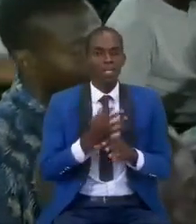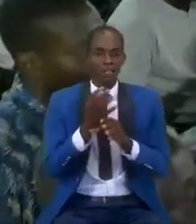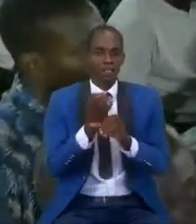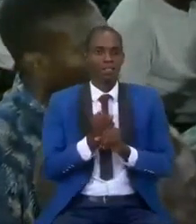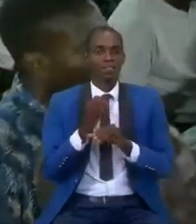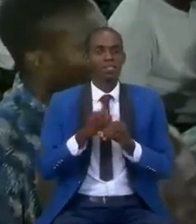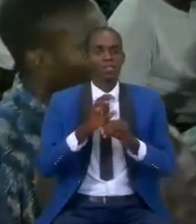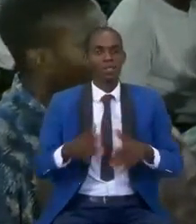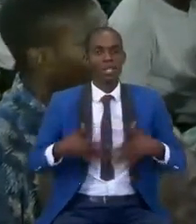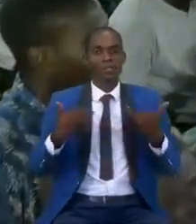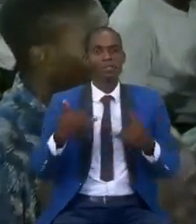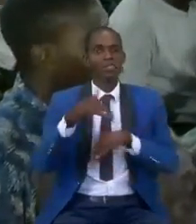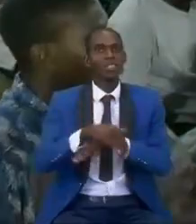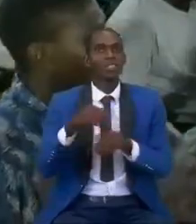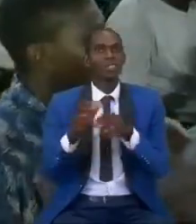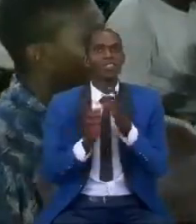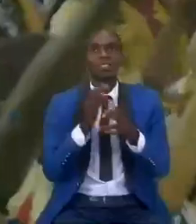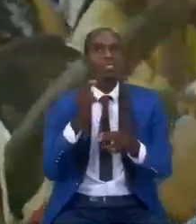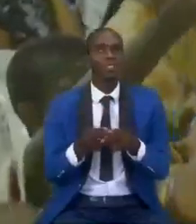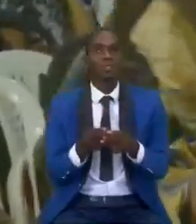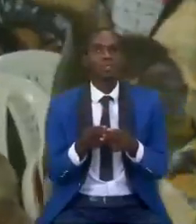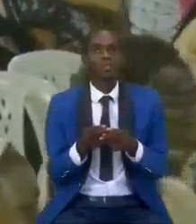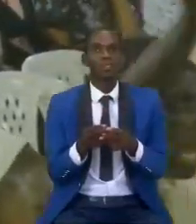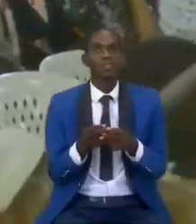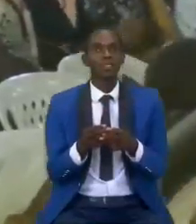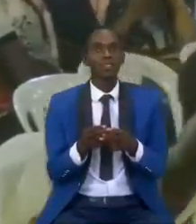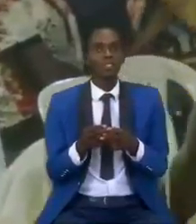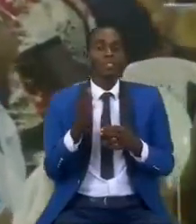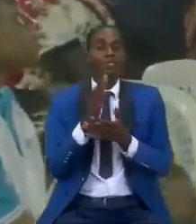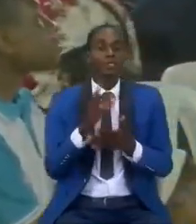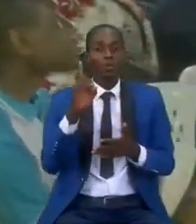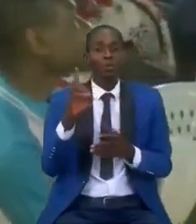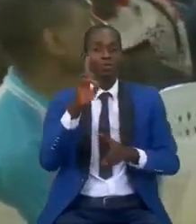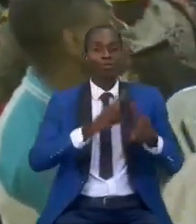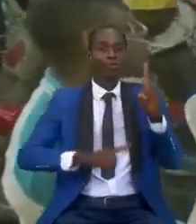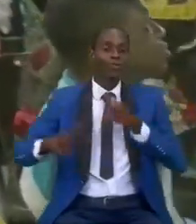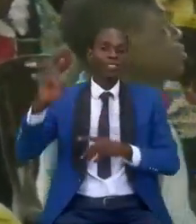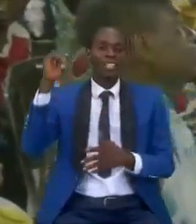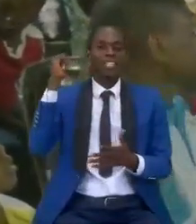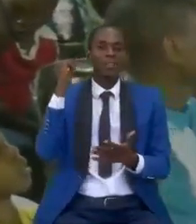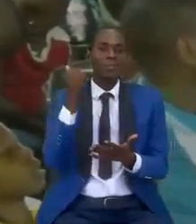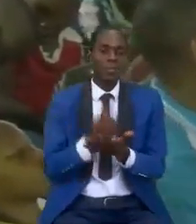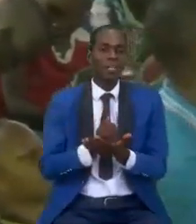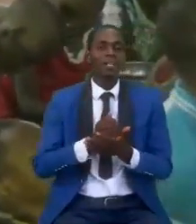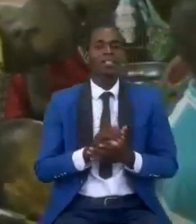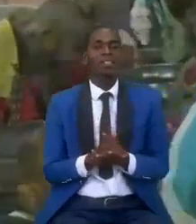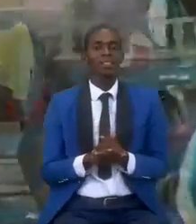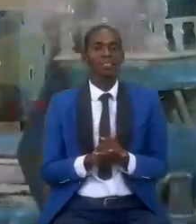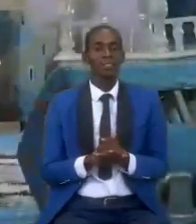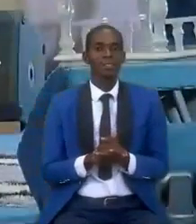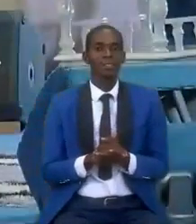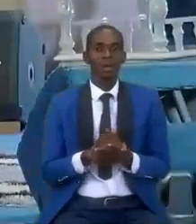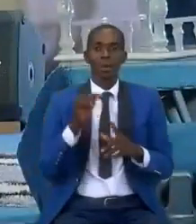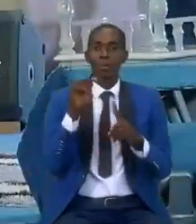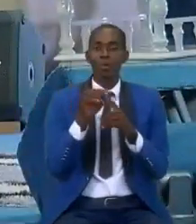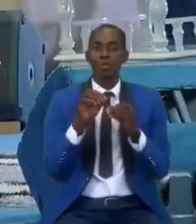Somebody there will shout amen. I'm coming to point number two now. Point number two is the